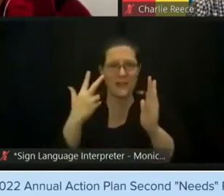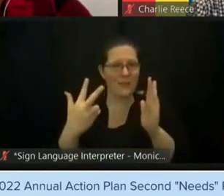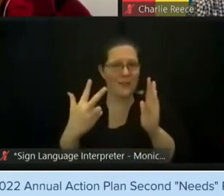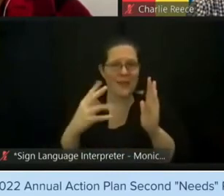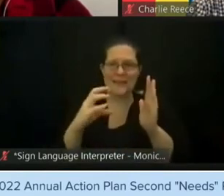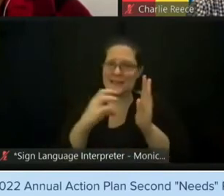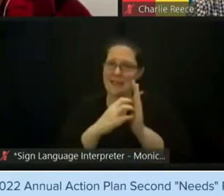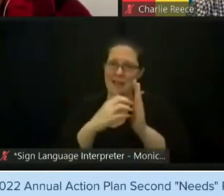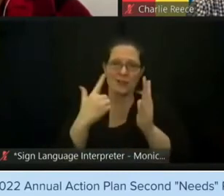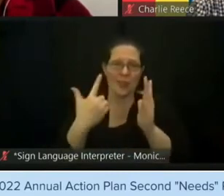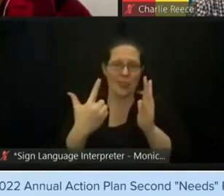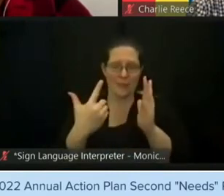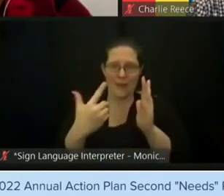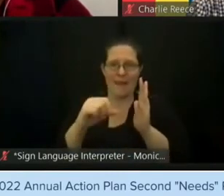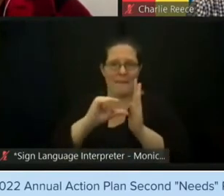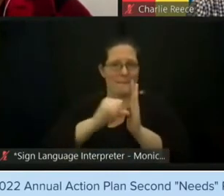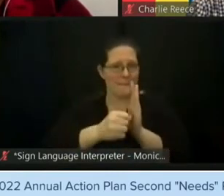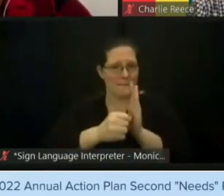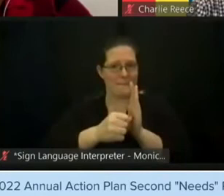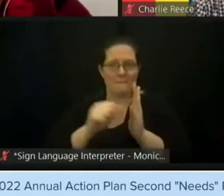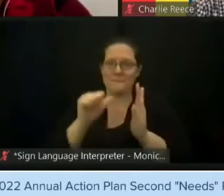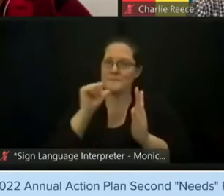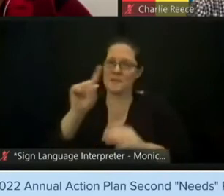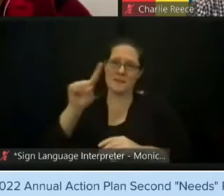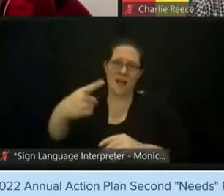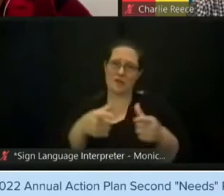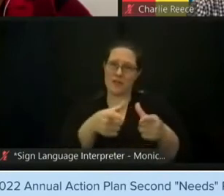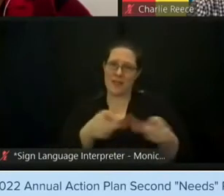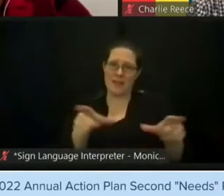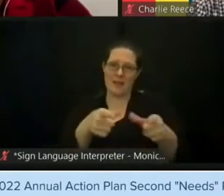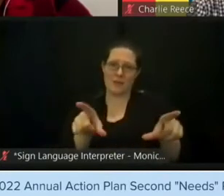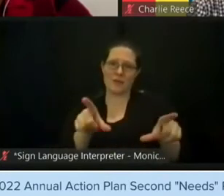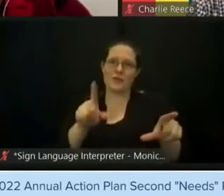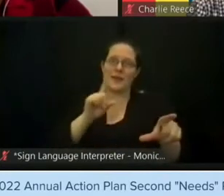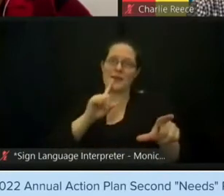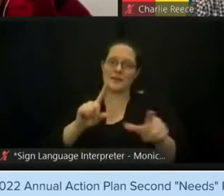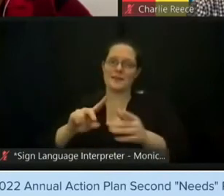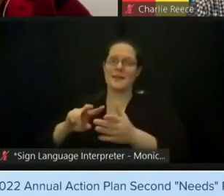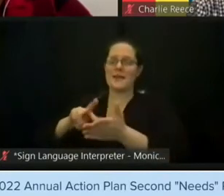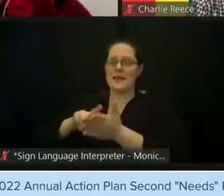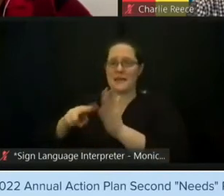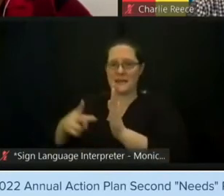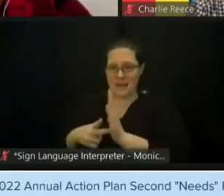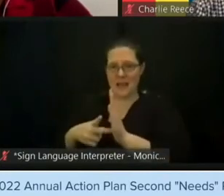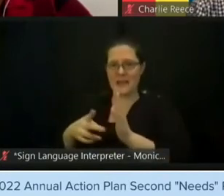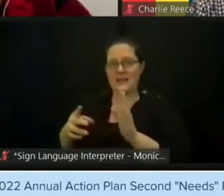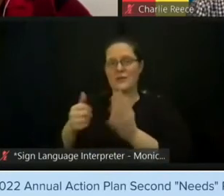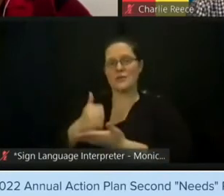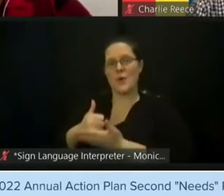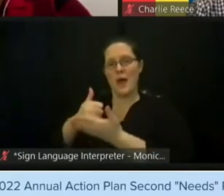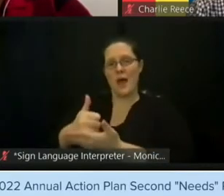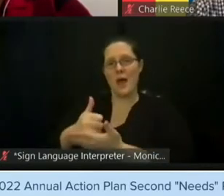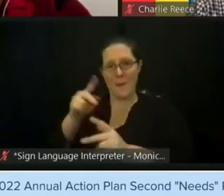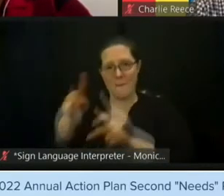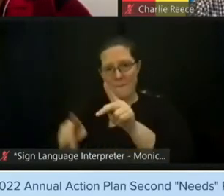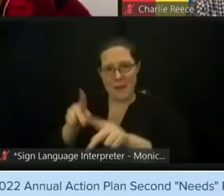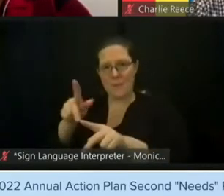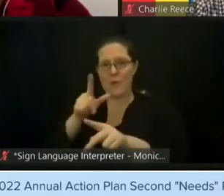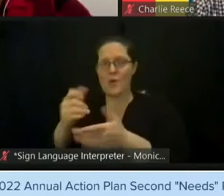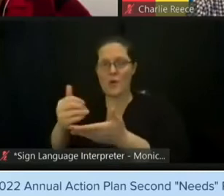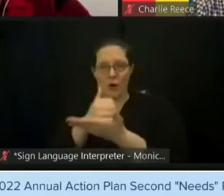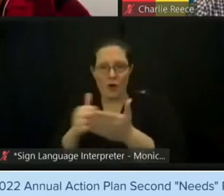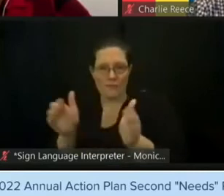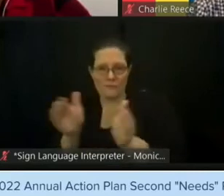Section 3 is not just language. It is intended to help low and very low